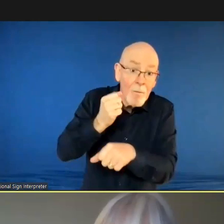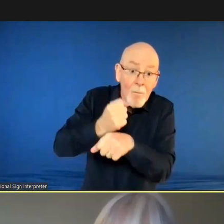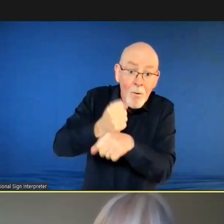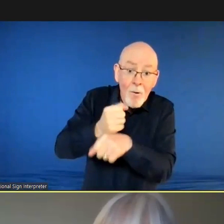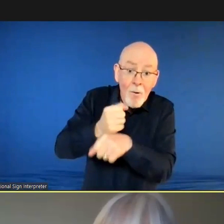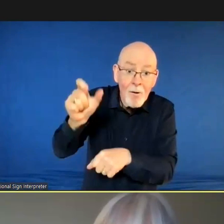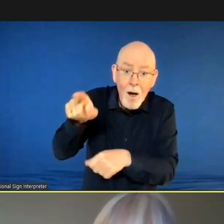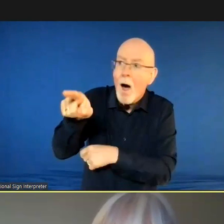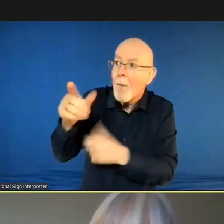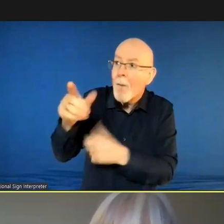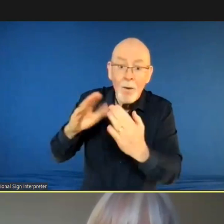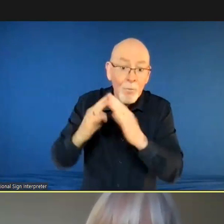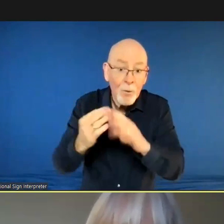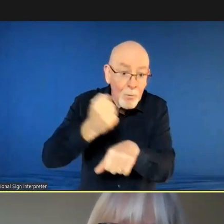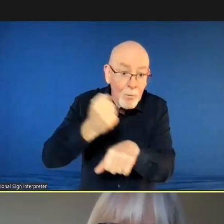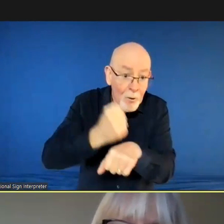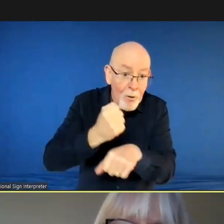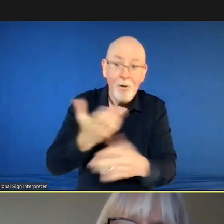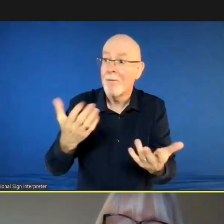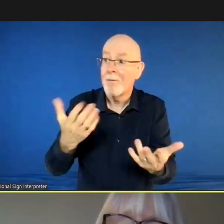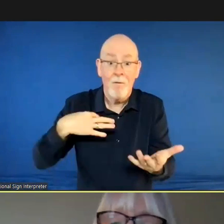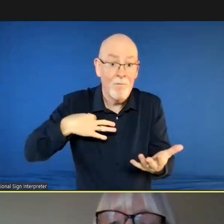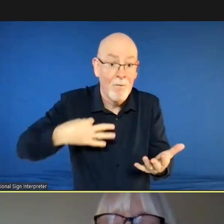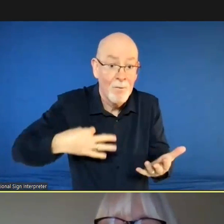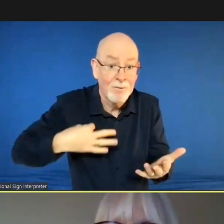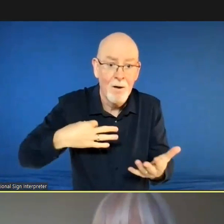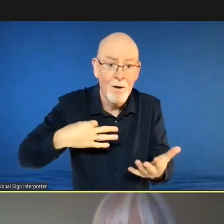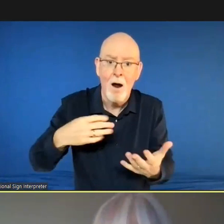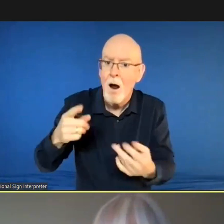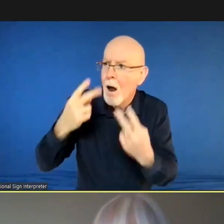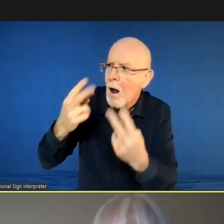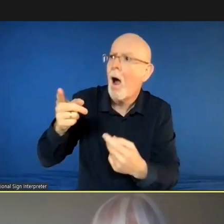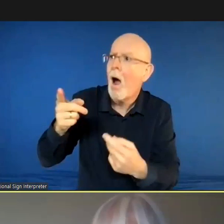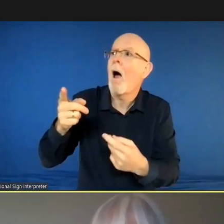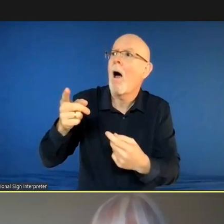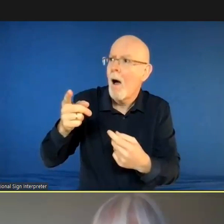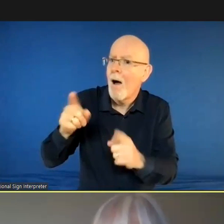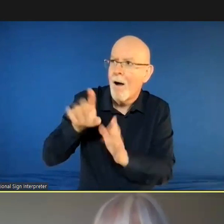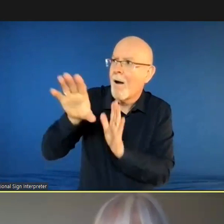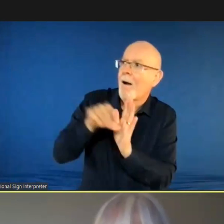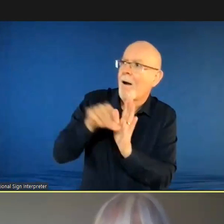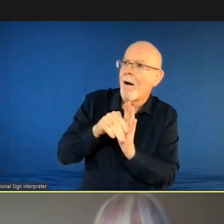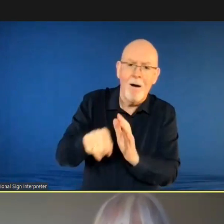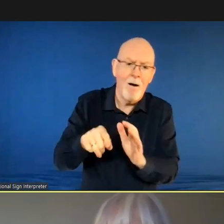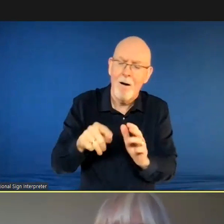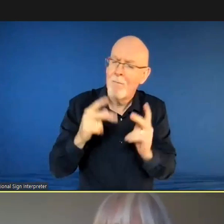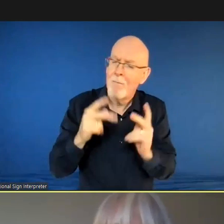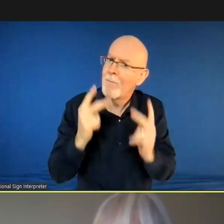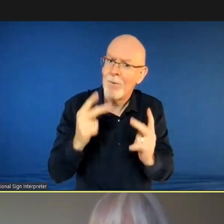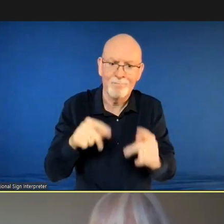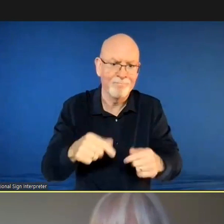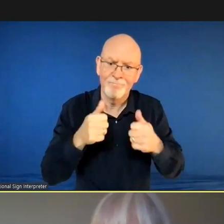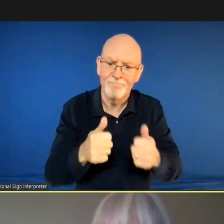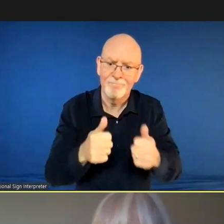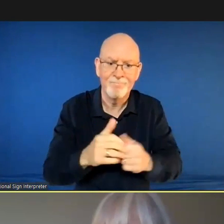And we would try to be creating opportunities as well for deaf children to